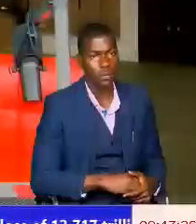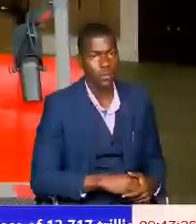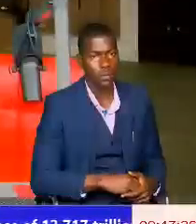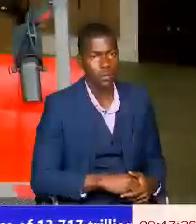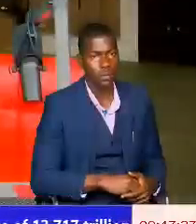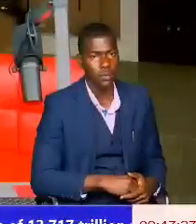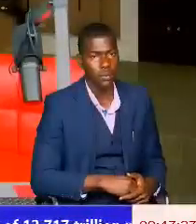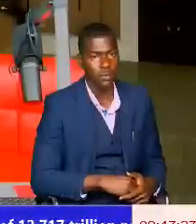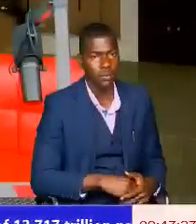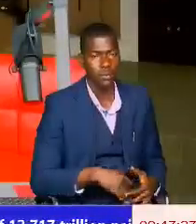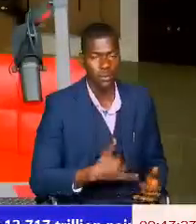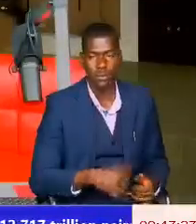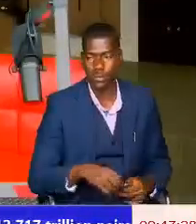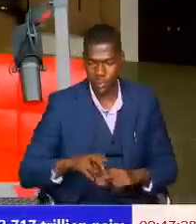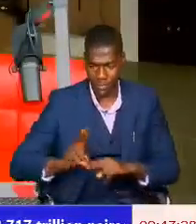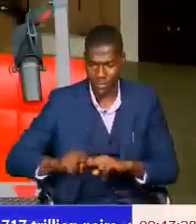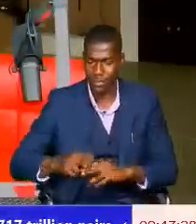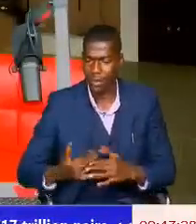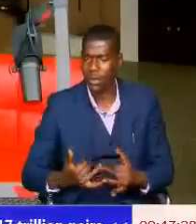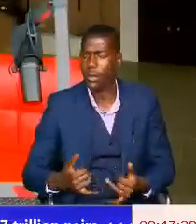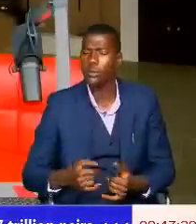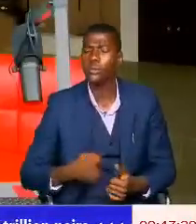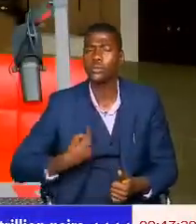chairman. Thank you, sir.